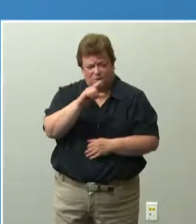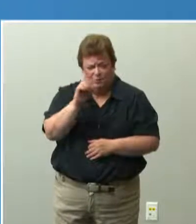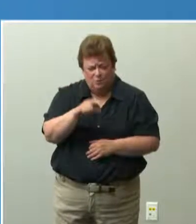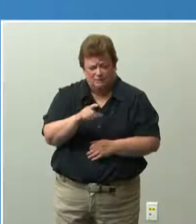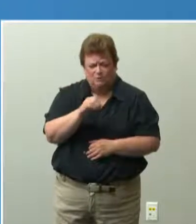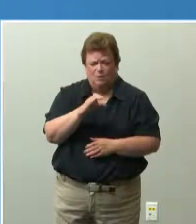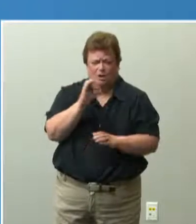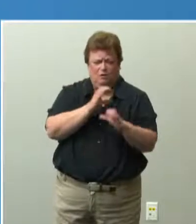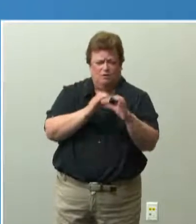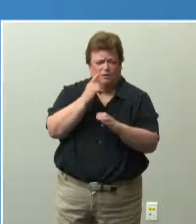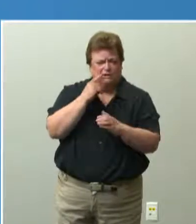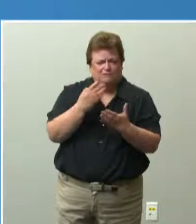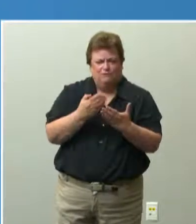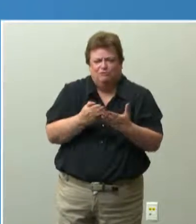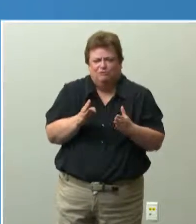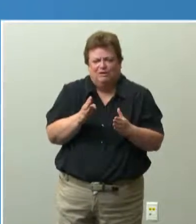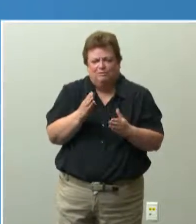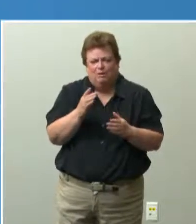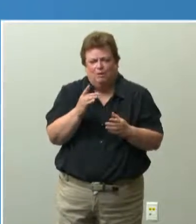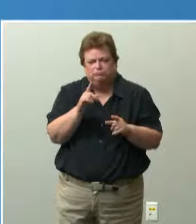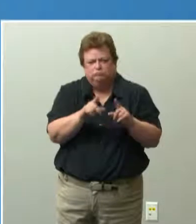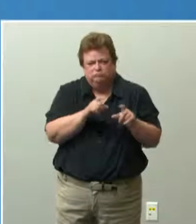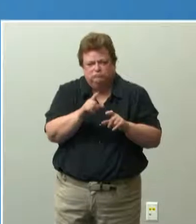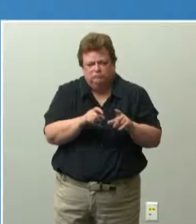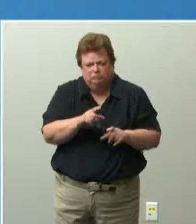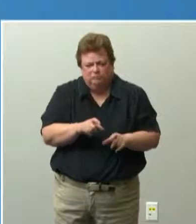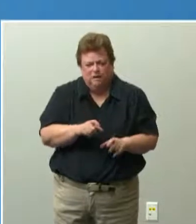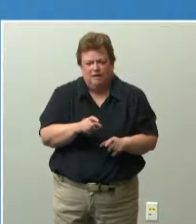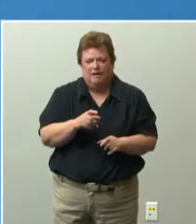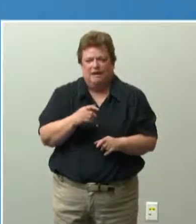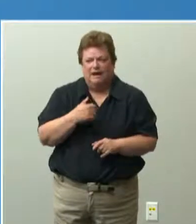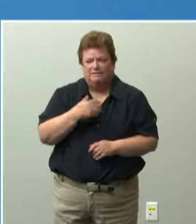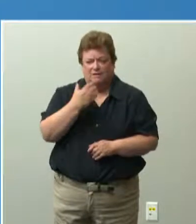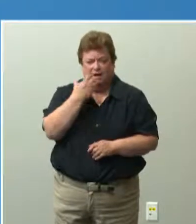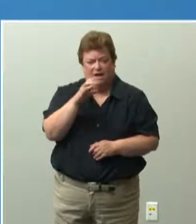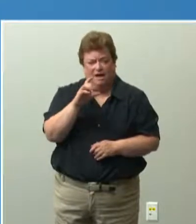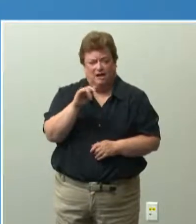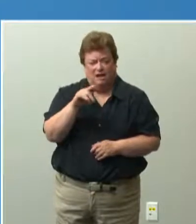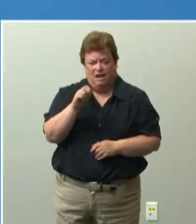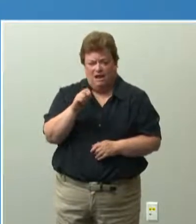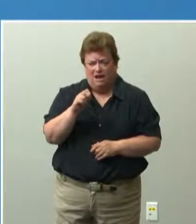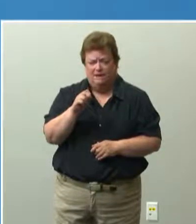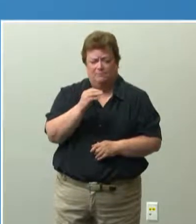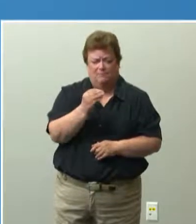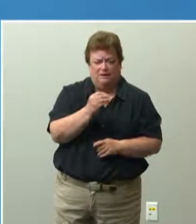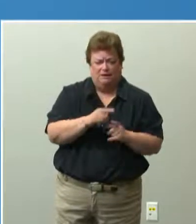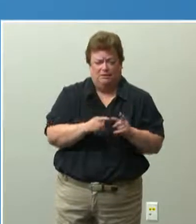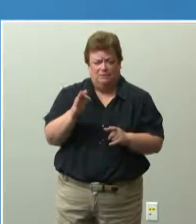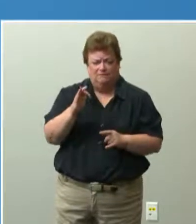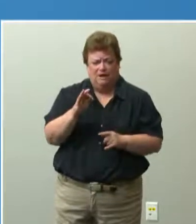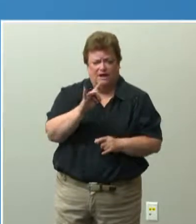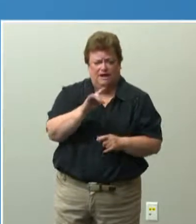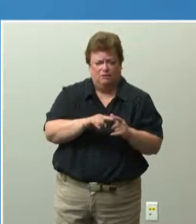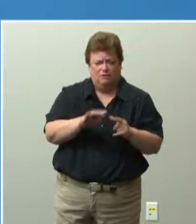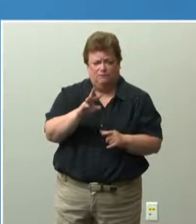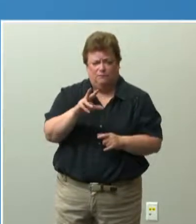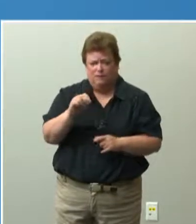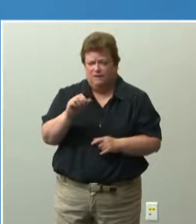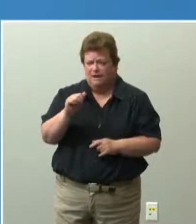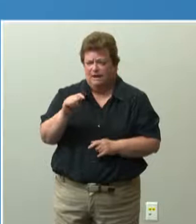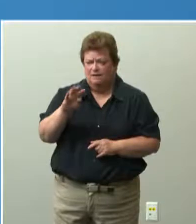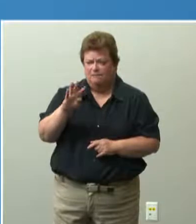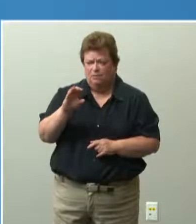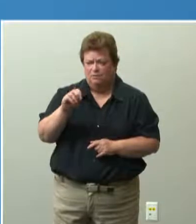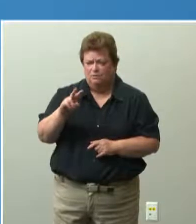you're seeking general information and resources, the hotline is operated Monday through Friday from 8 to 4:30 at